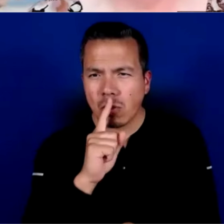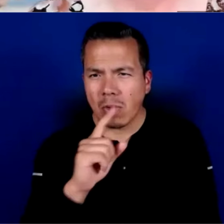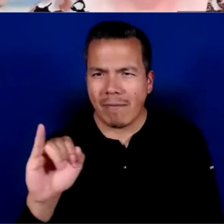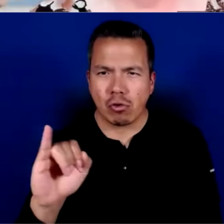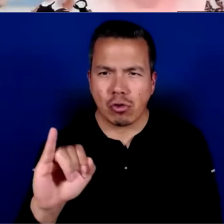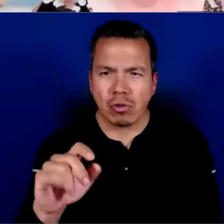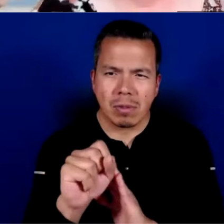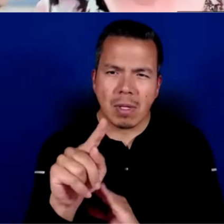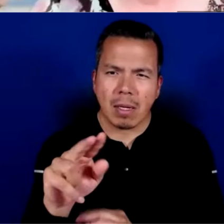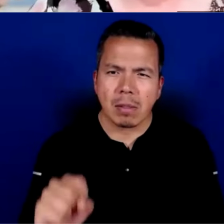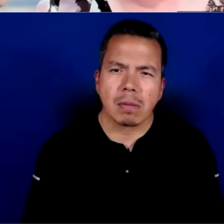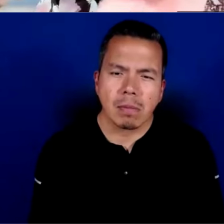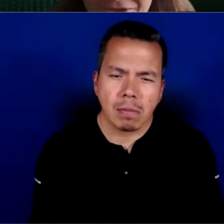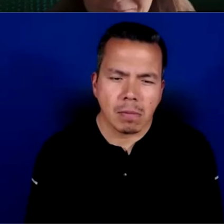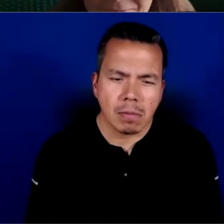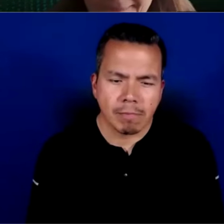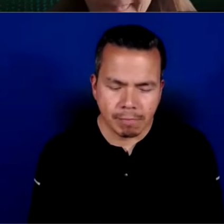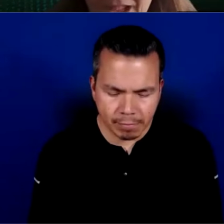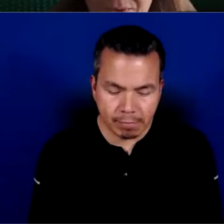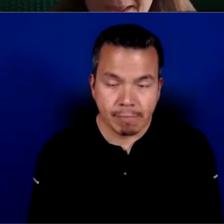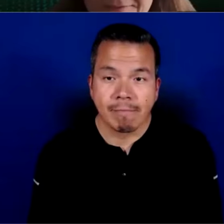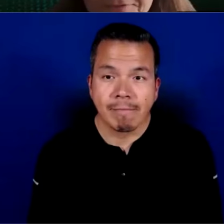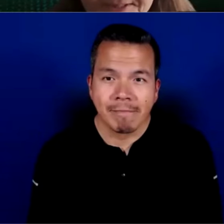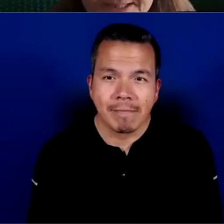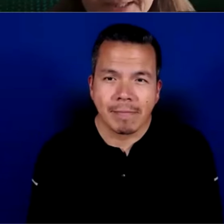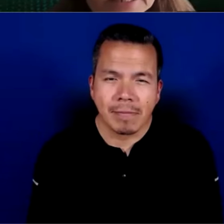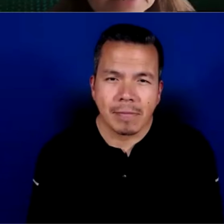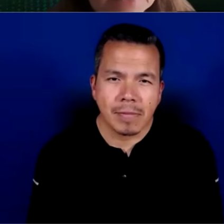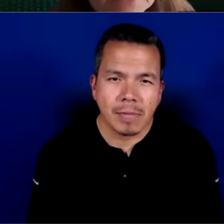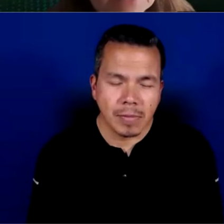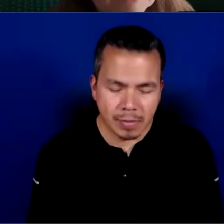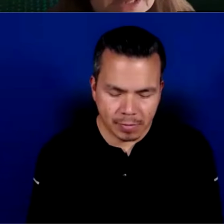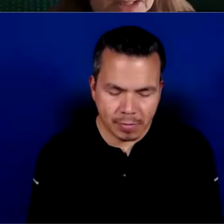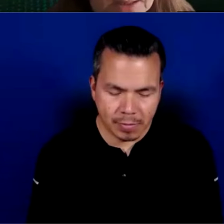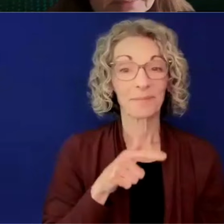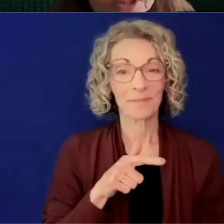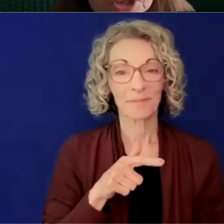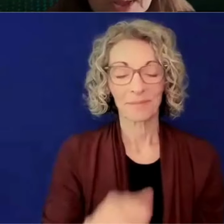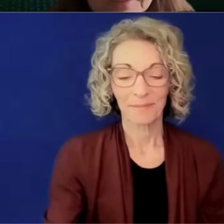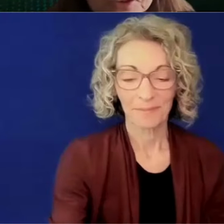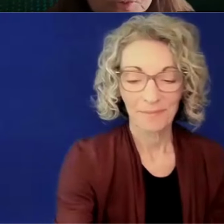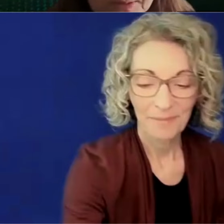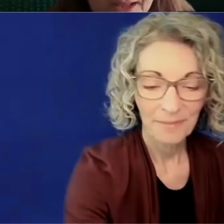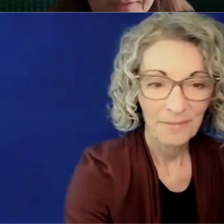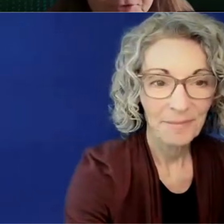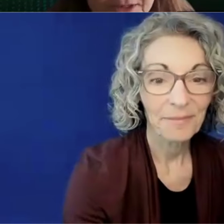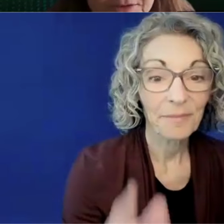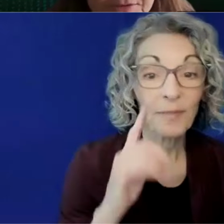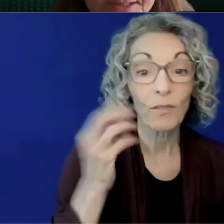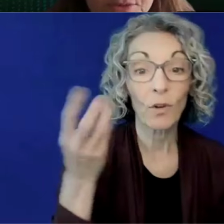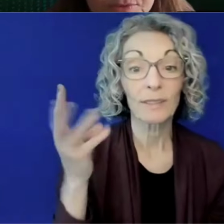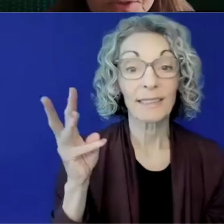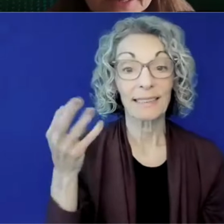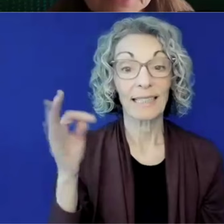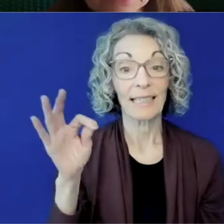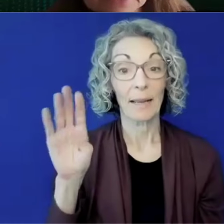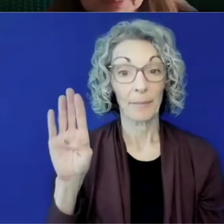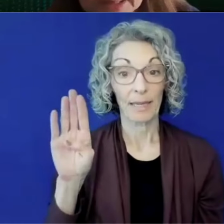status. Thank you. Okay, for 1619B, do you have to apply for it, or